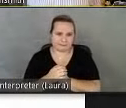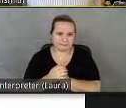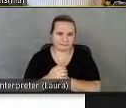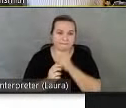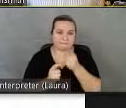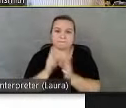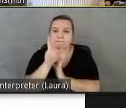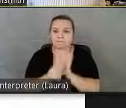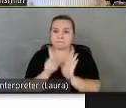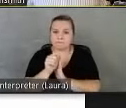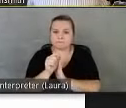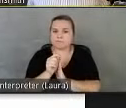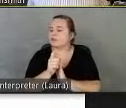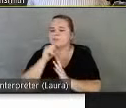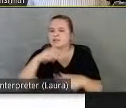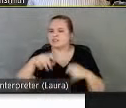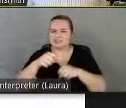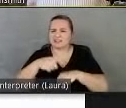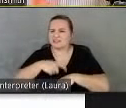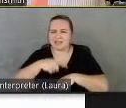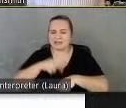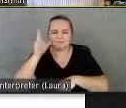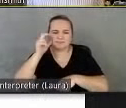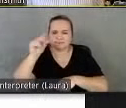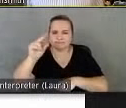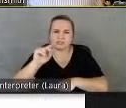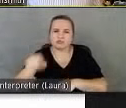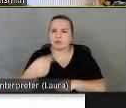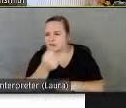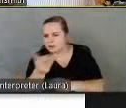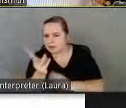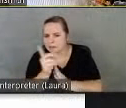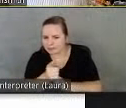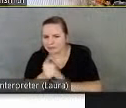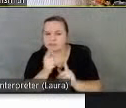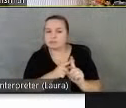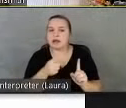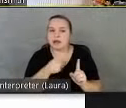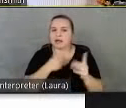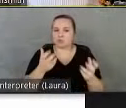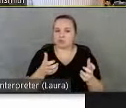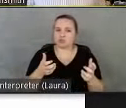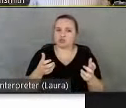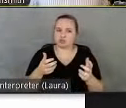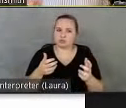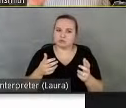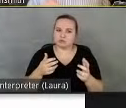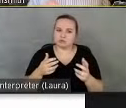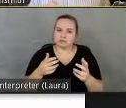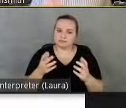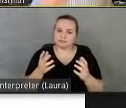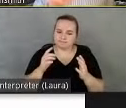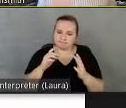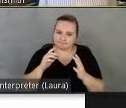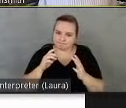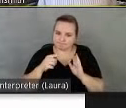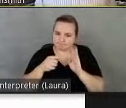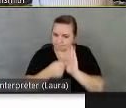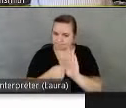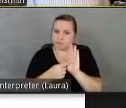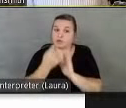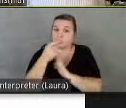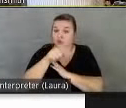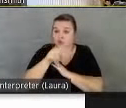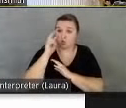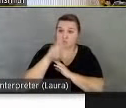here. I won't take the time to listen to it. It's only a couple minutes, but I do want to emphasize the fact that, one, if you go look at this,